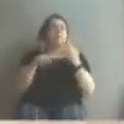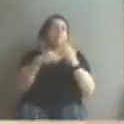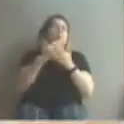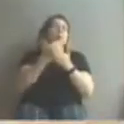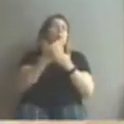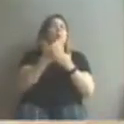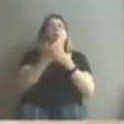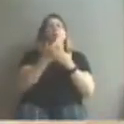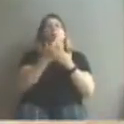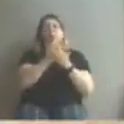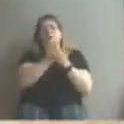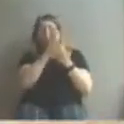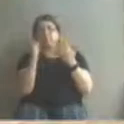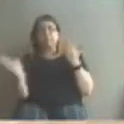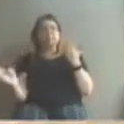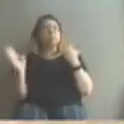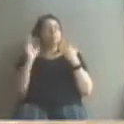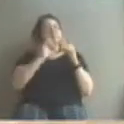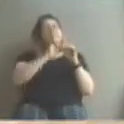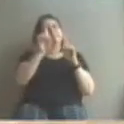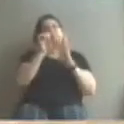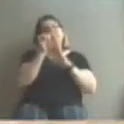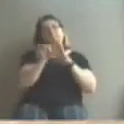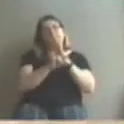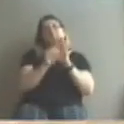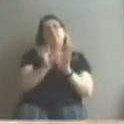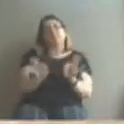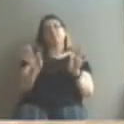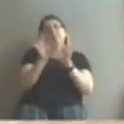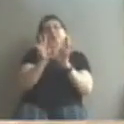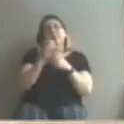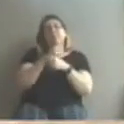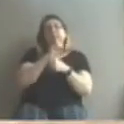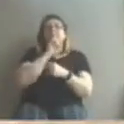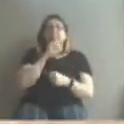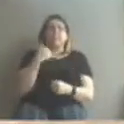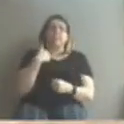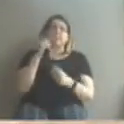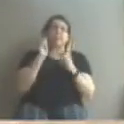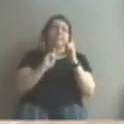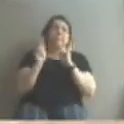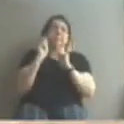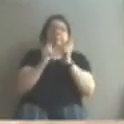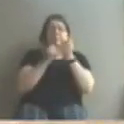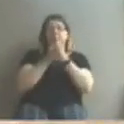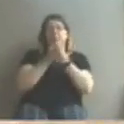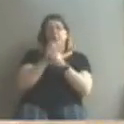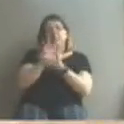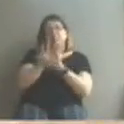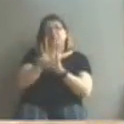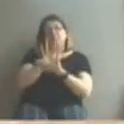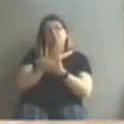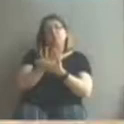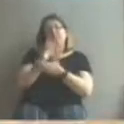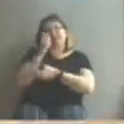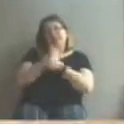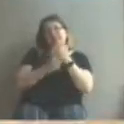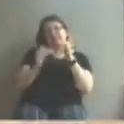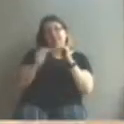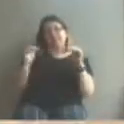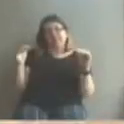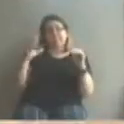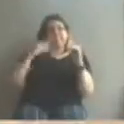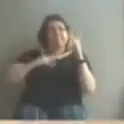kind of spanned across the grade levels because it was important for us to make sure we had folks that were supporting schools that were at each level and